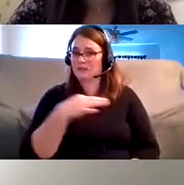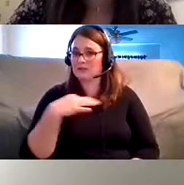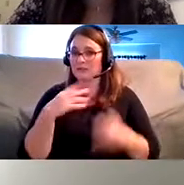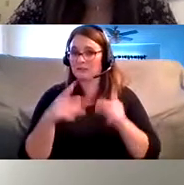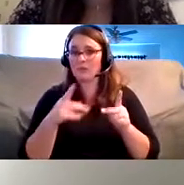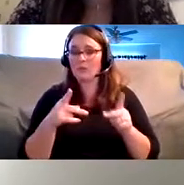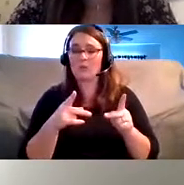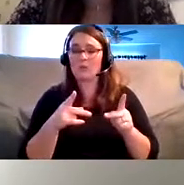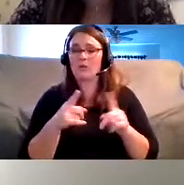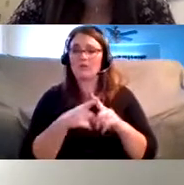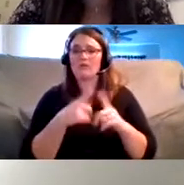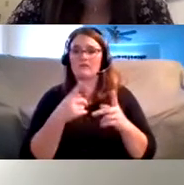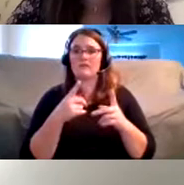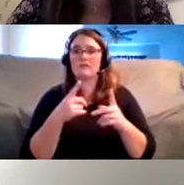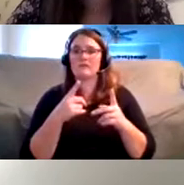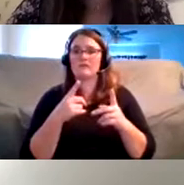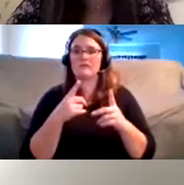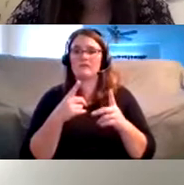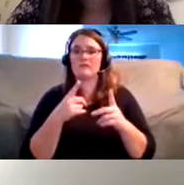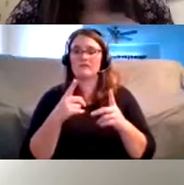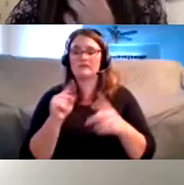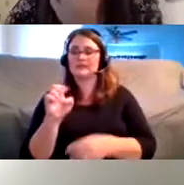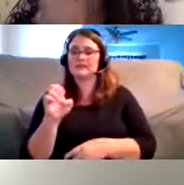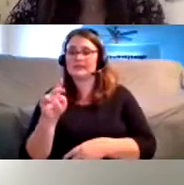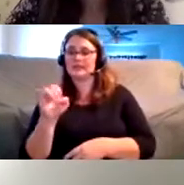name all of the white men who are tenure track or tenured. So I